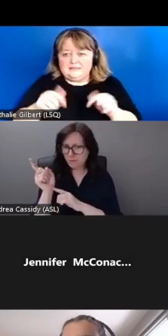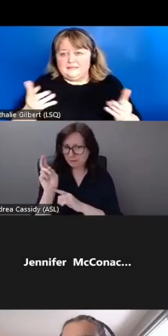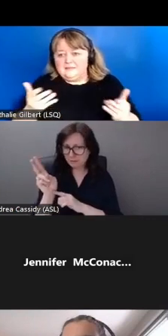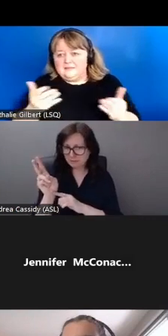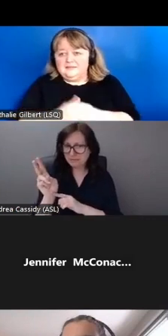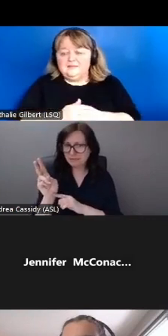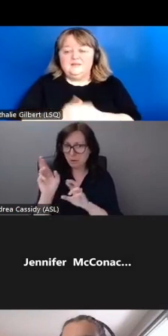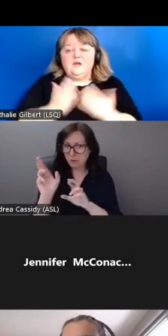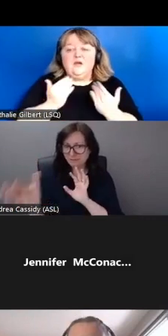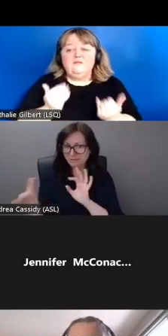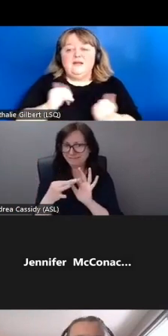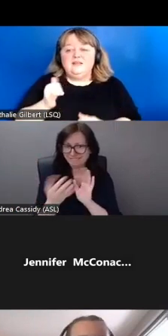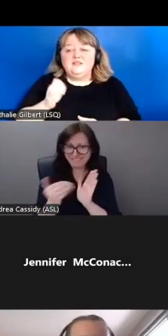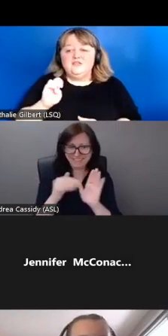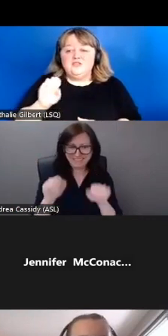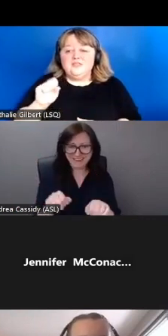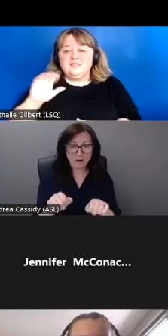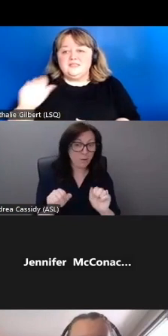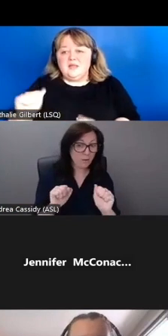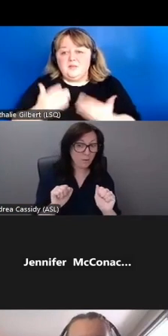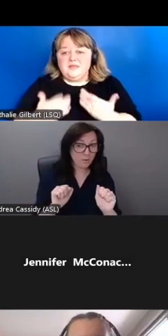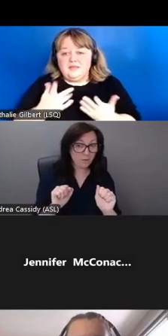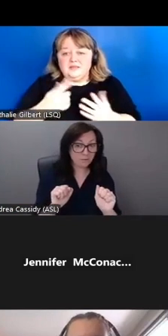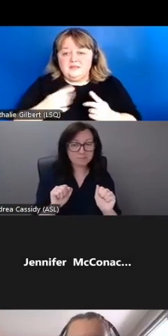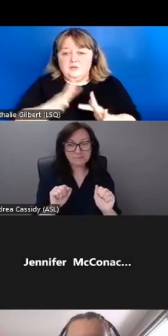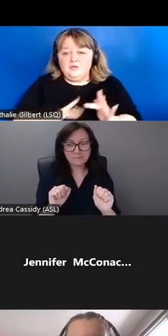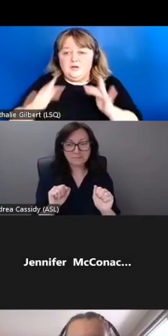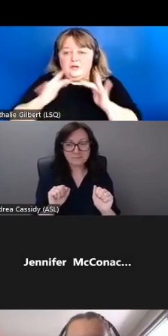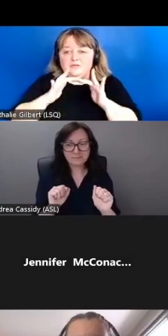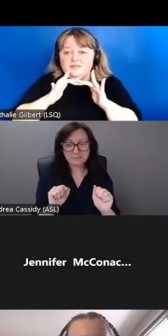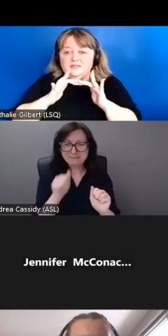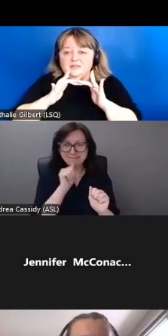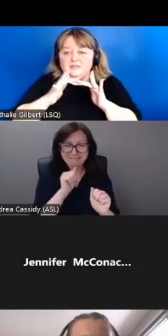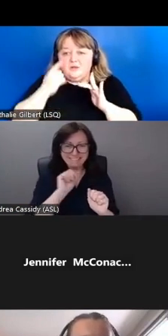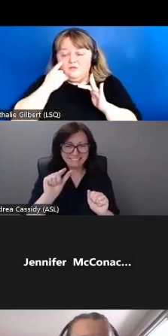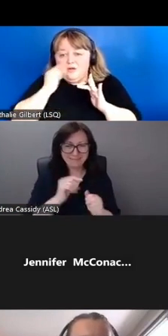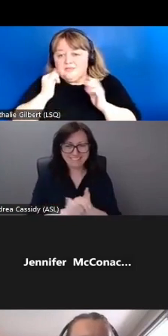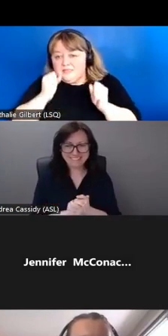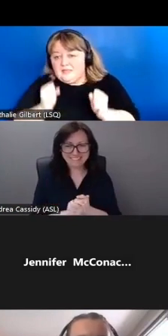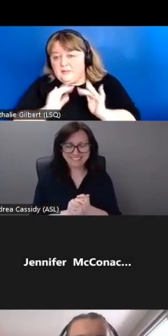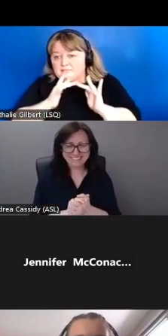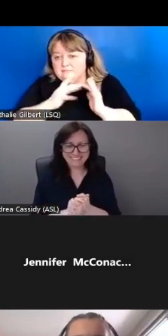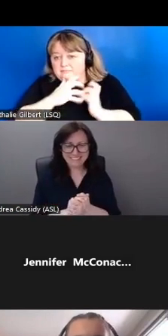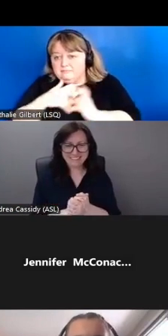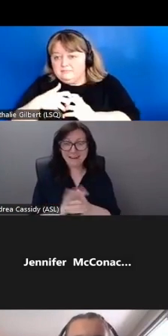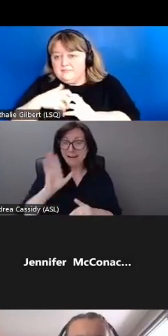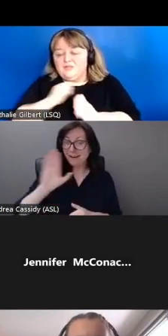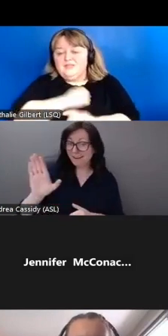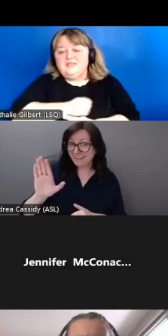get back on. We'll just see if she's able to jump on shortly here. So please bear with us. Hi